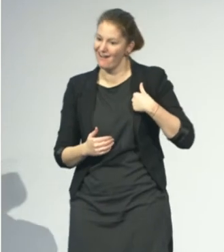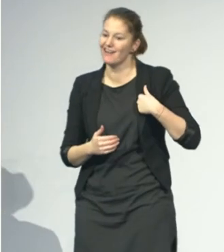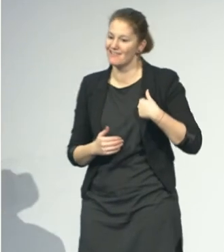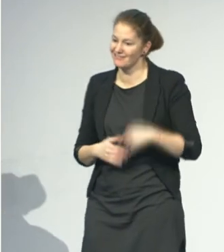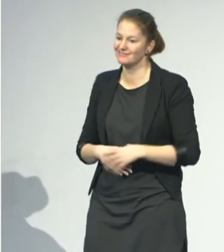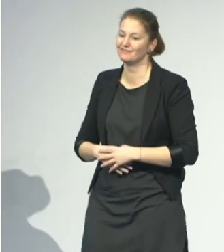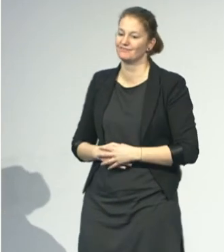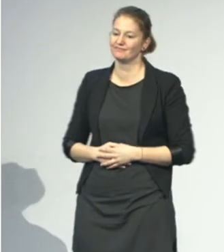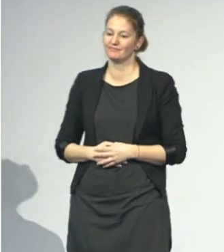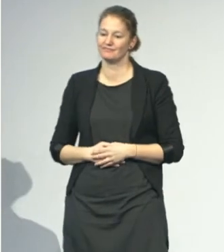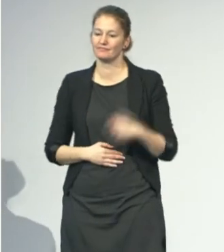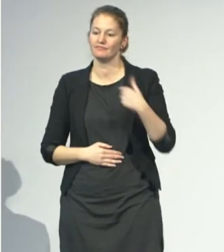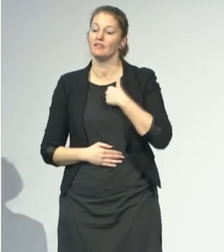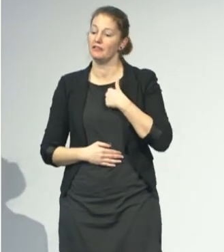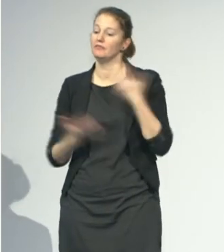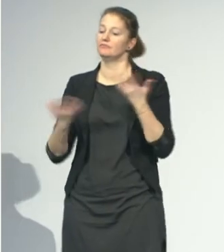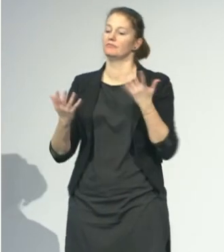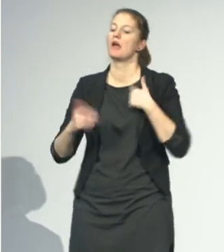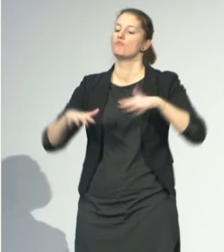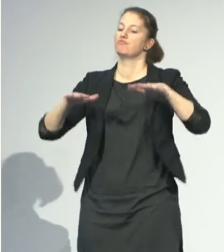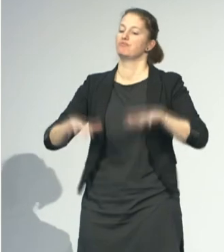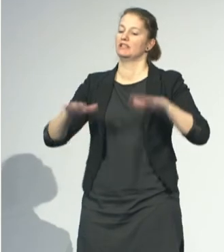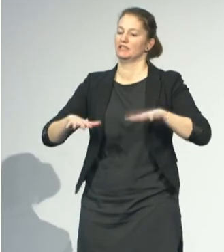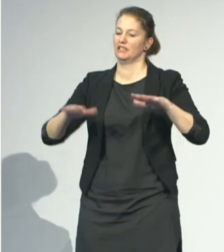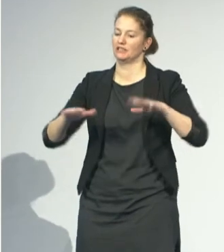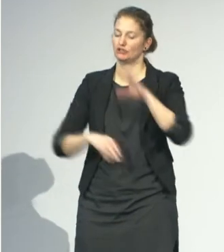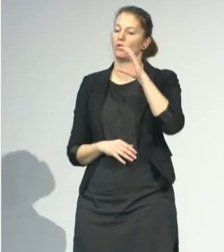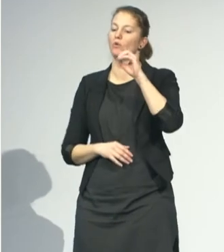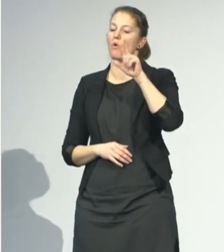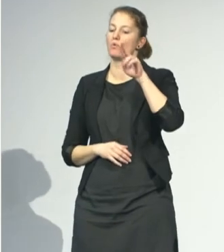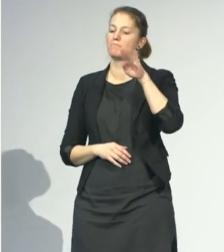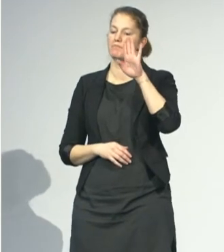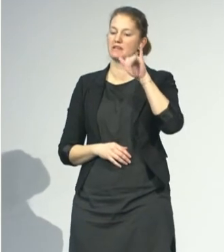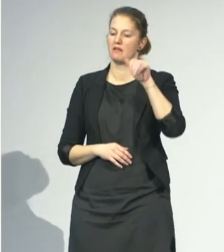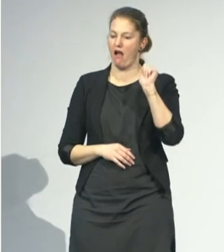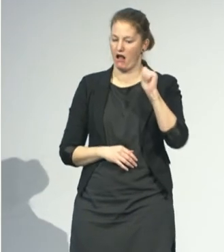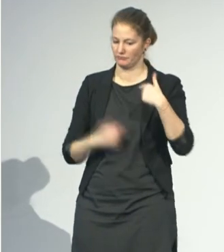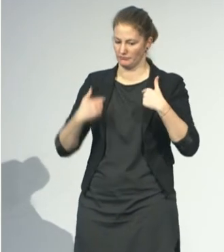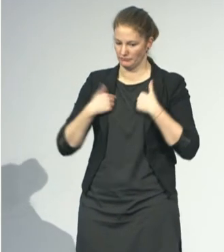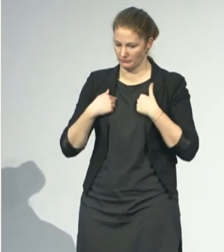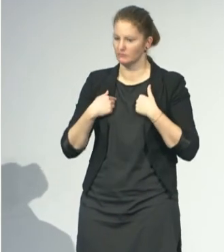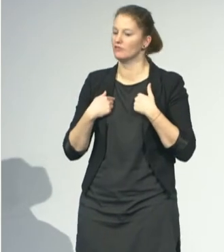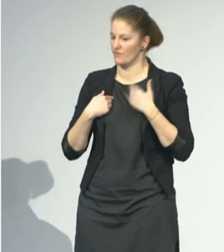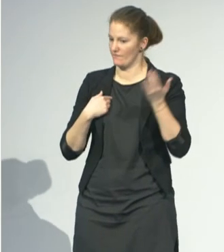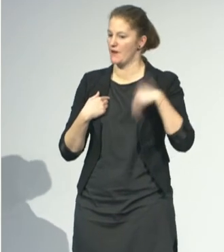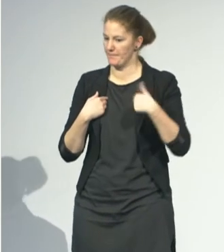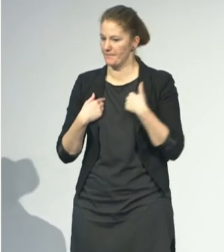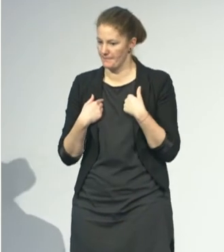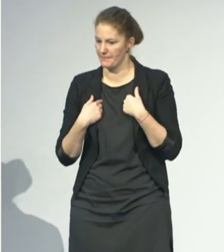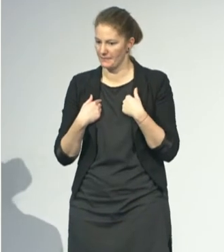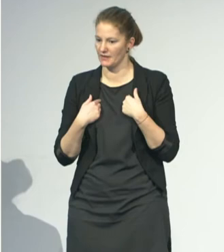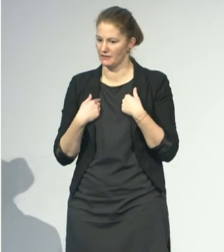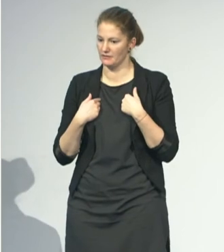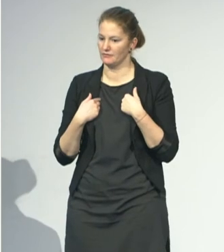and we're on the West Coast and largely forgotten by the East because of a range of mountains, and we're all considered kind of eccentric and odd,